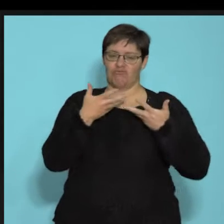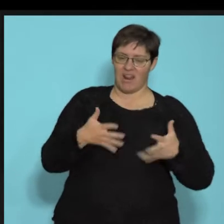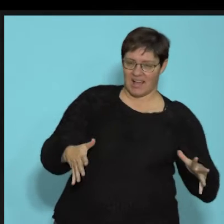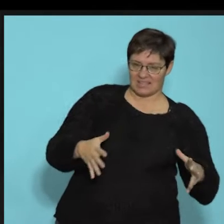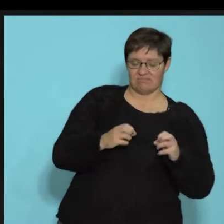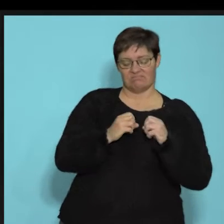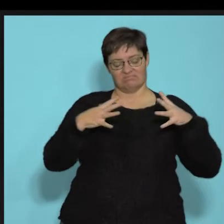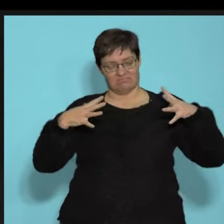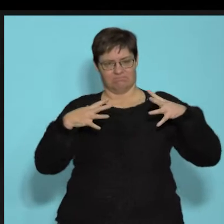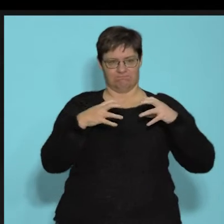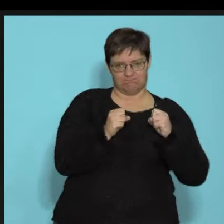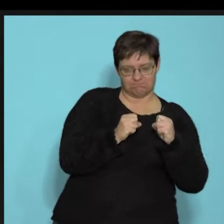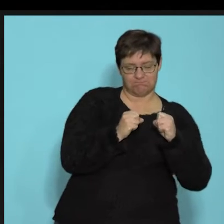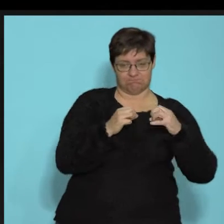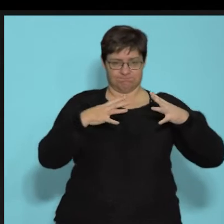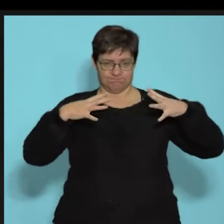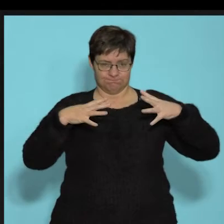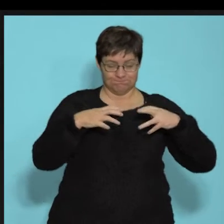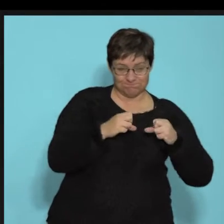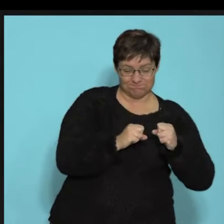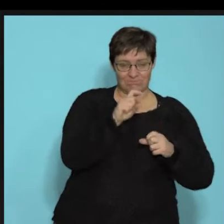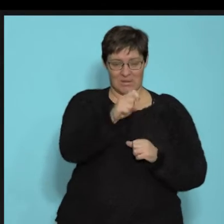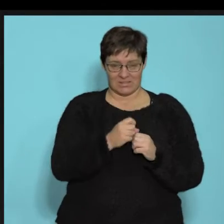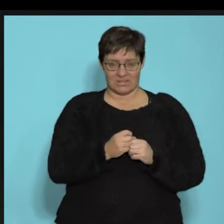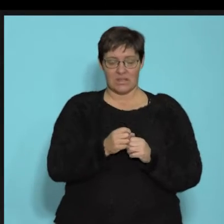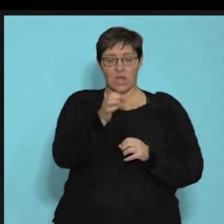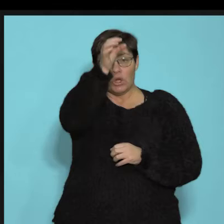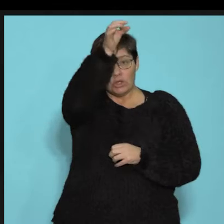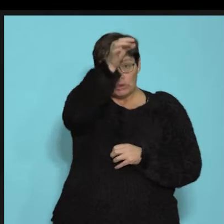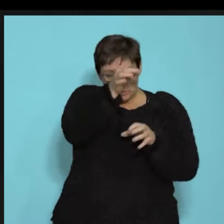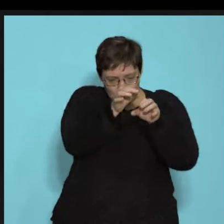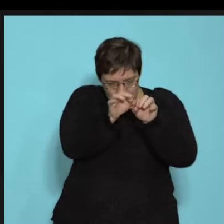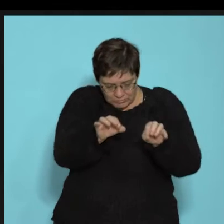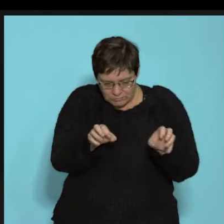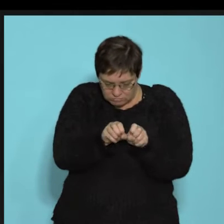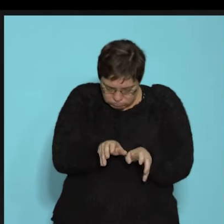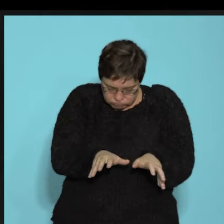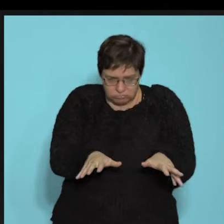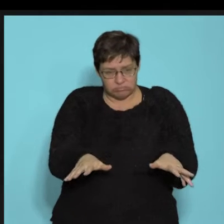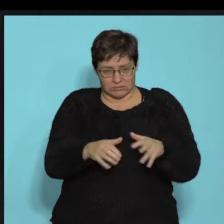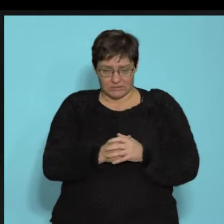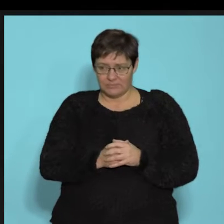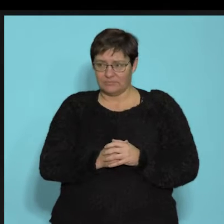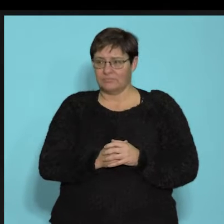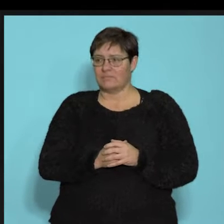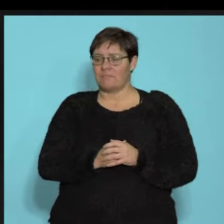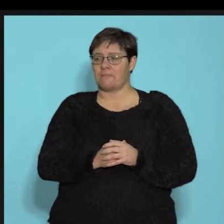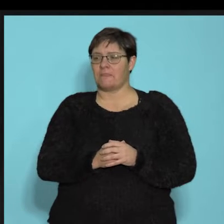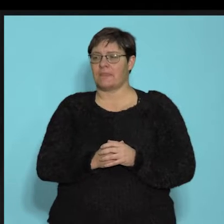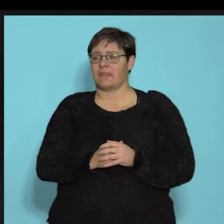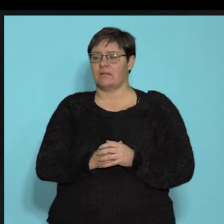to relax and contract. Now, the tubes, yes, my trachea,